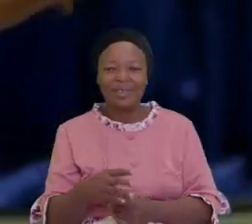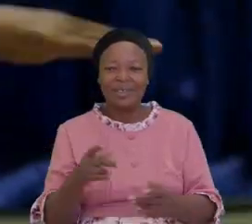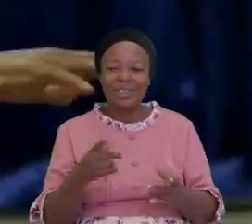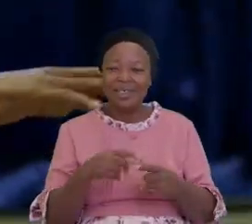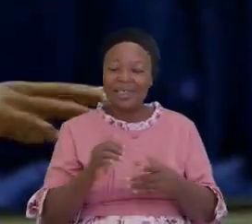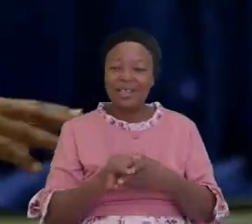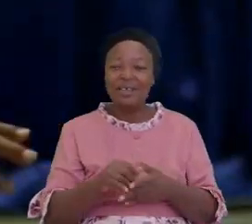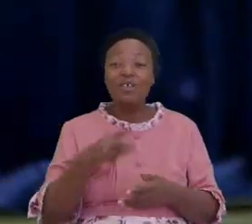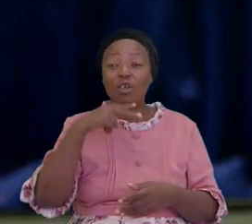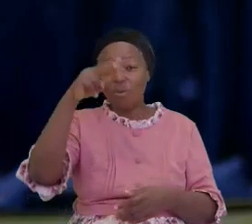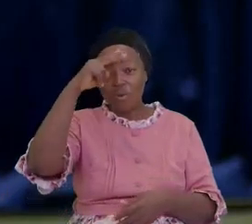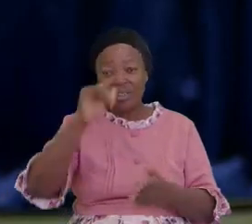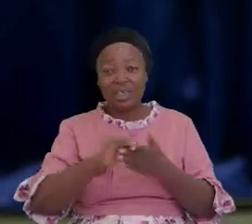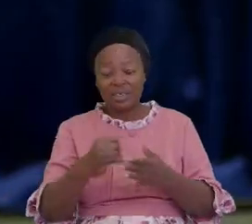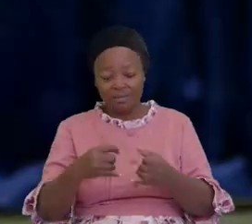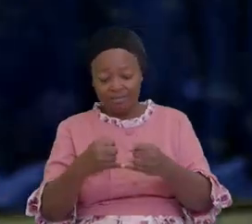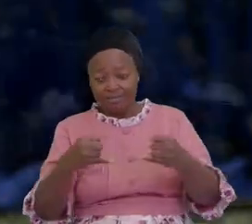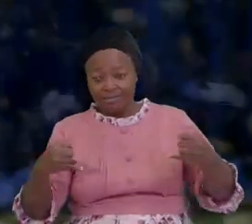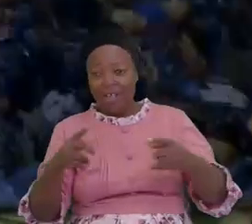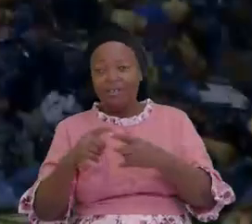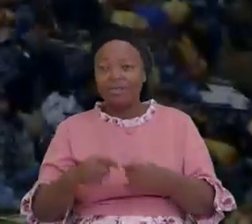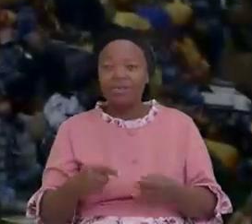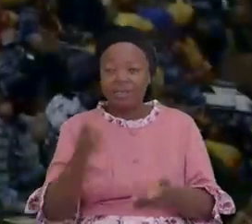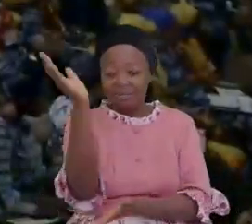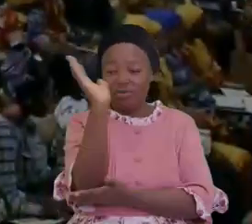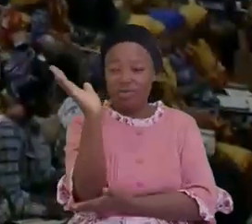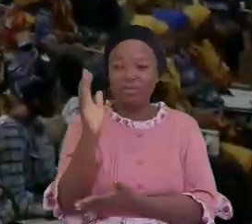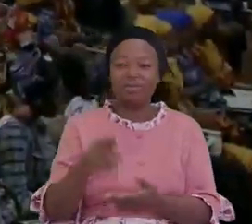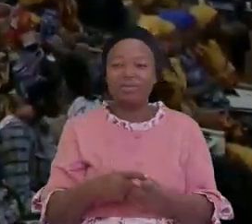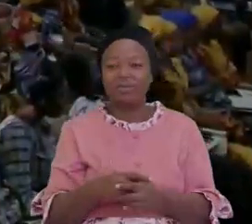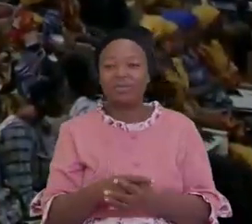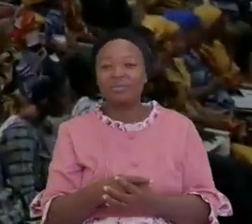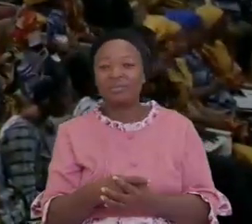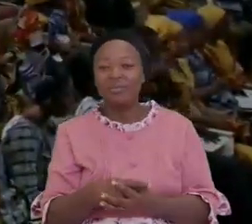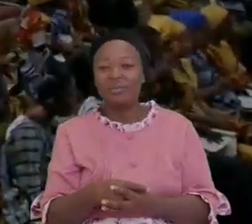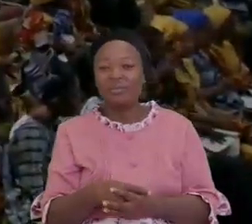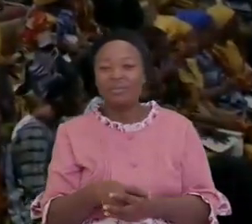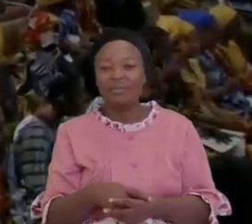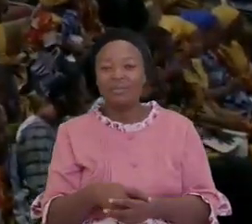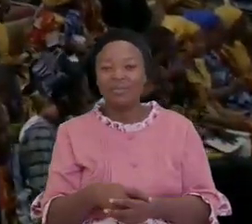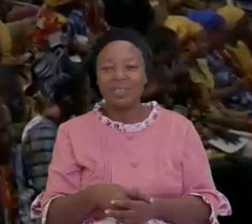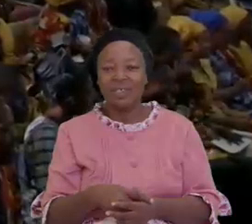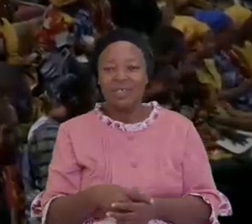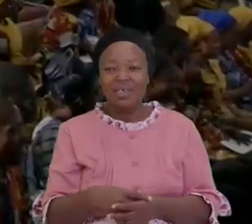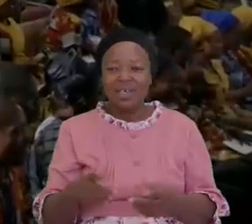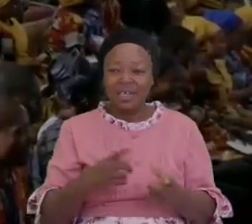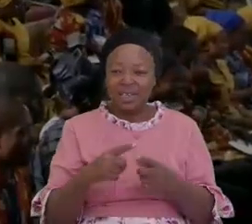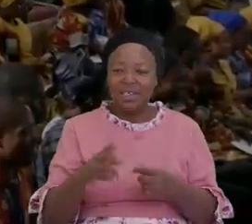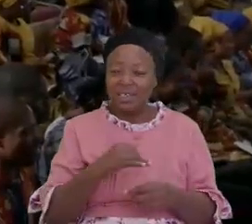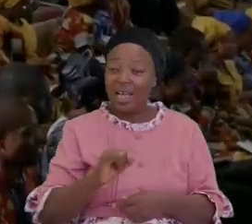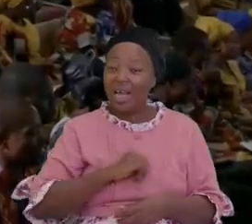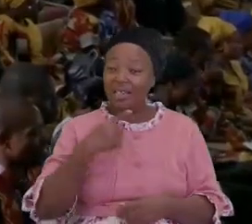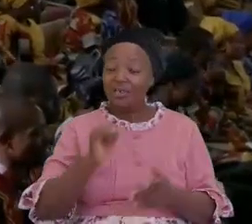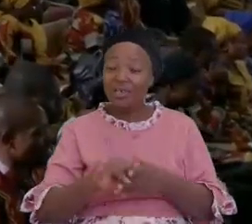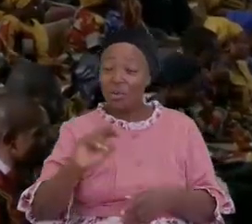him to be killed. Tu es le seul mouton qui a encore la corde pour être traîné. I said, you are the only goat in